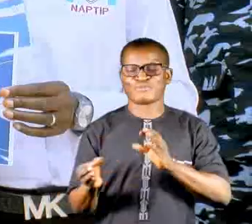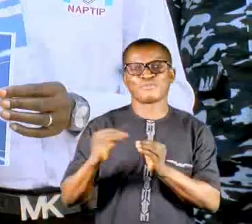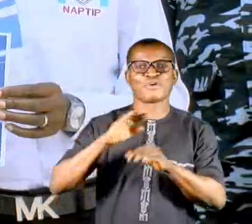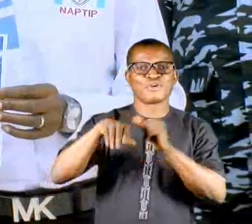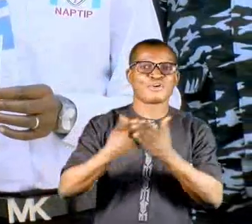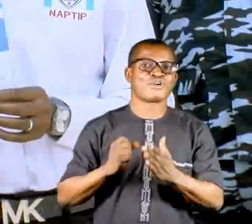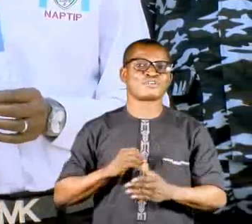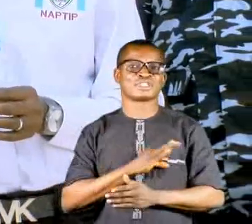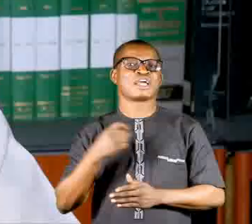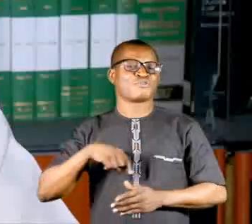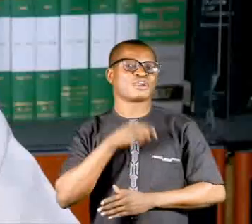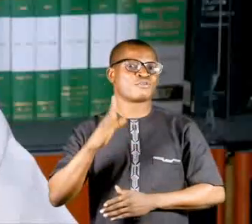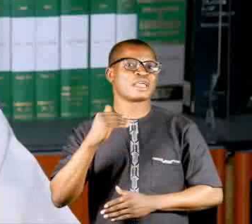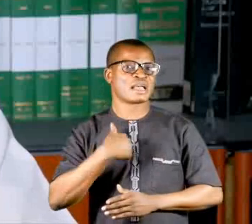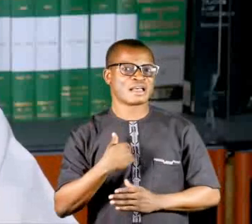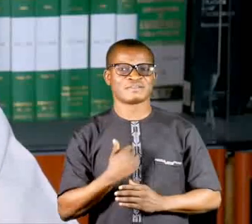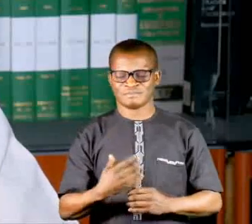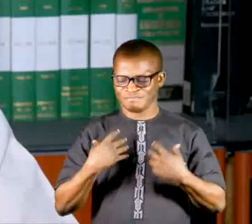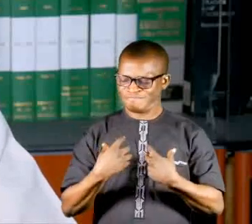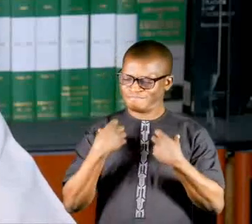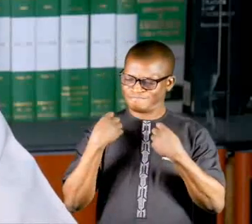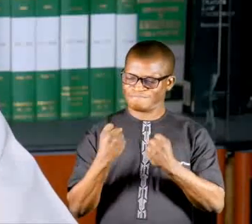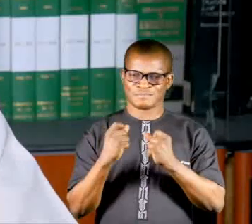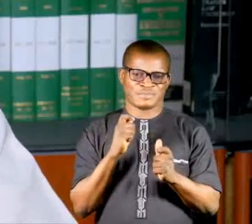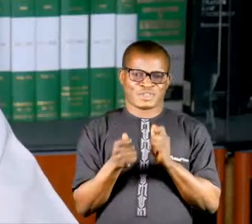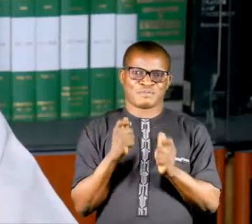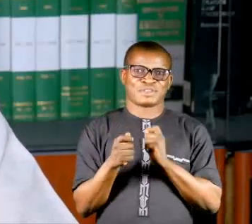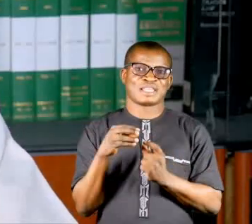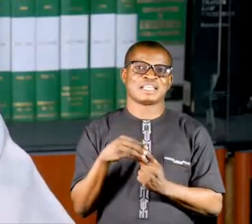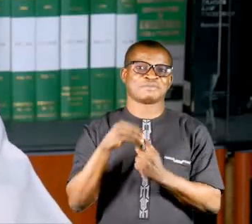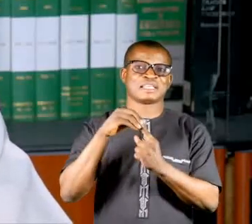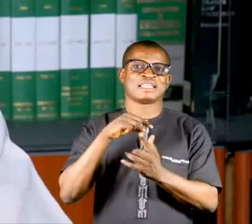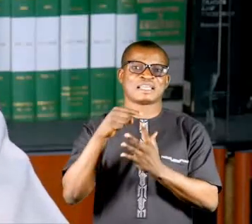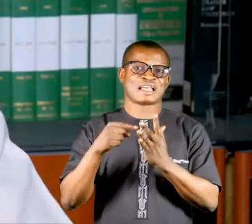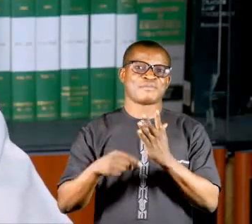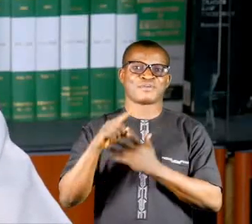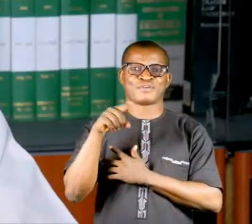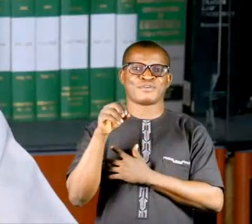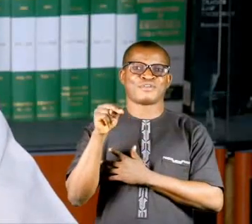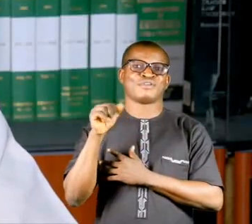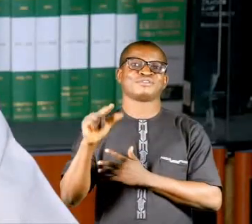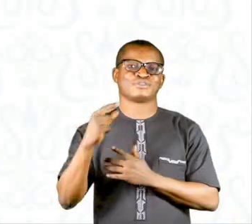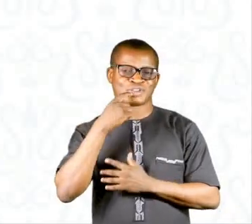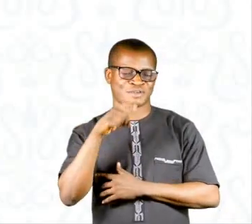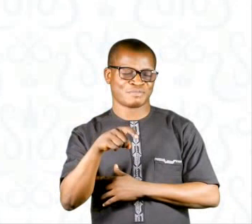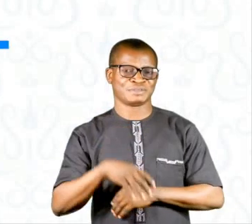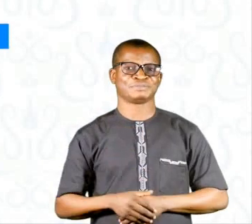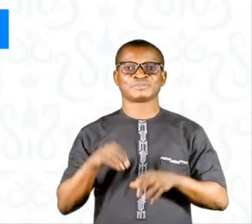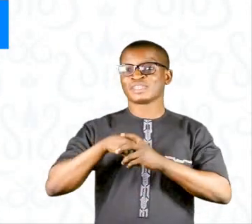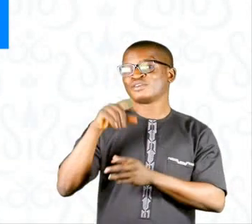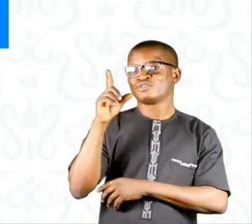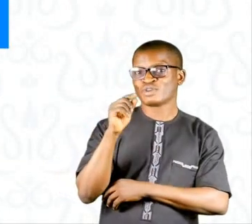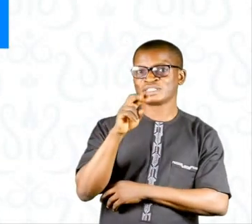stuff, we will be having a kind of a healthy competition, particularly among the zonal commands. In